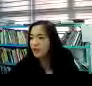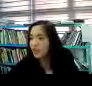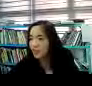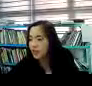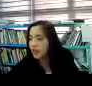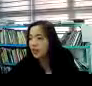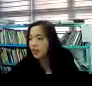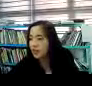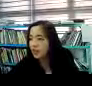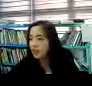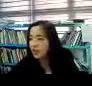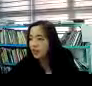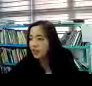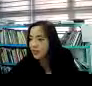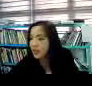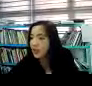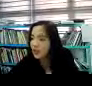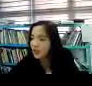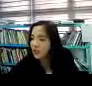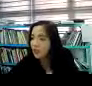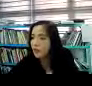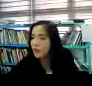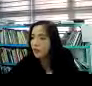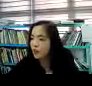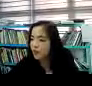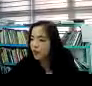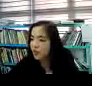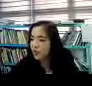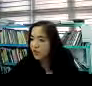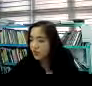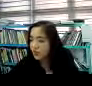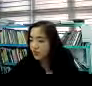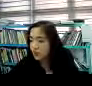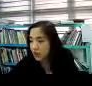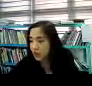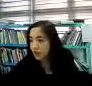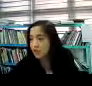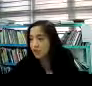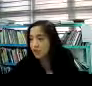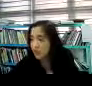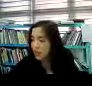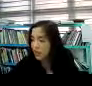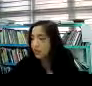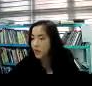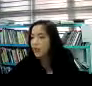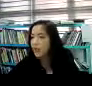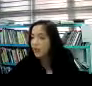yung mga ganito. Ang kailangan lang po natin, kapag sa eLive niyo po kukunin, is the cataloging source, which is STII po, and